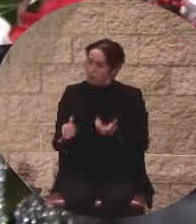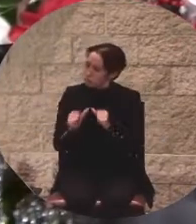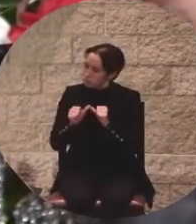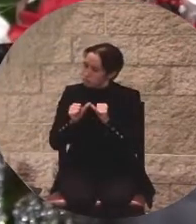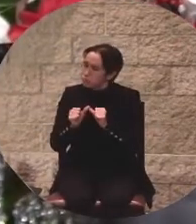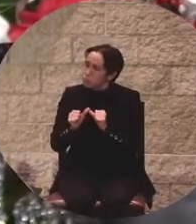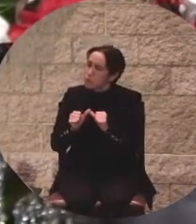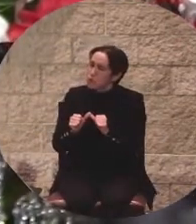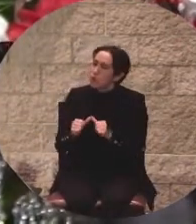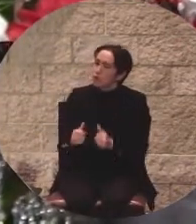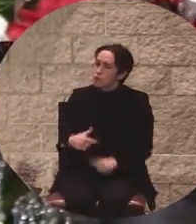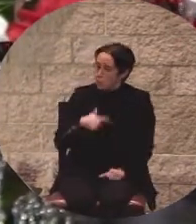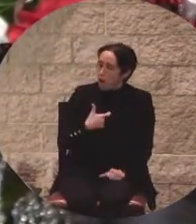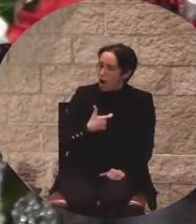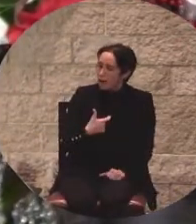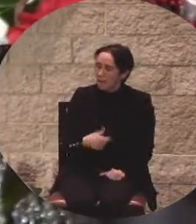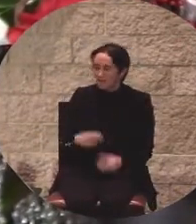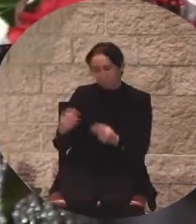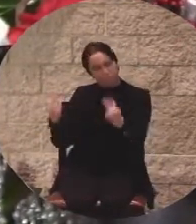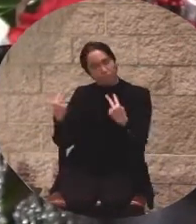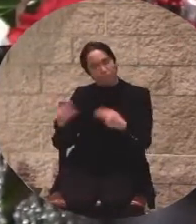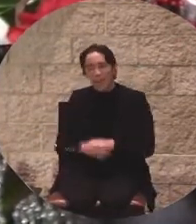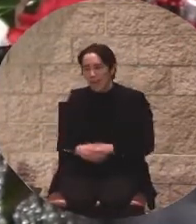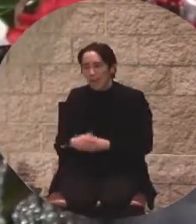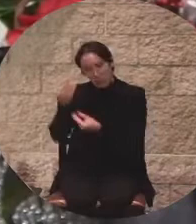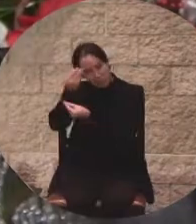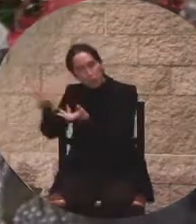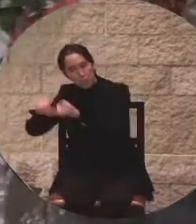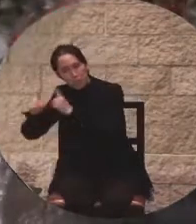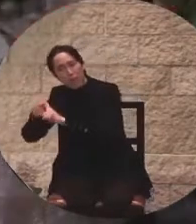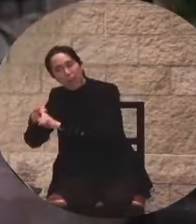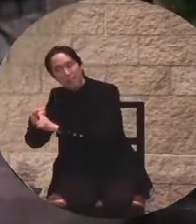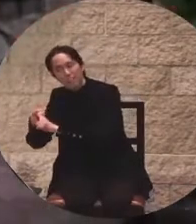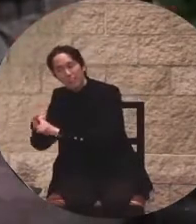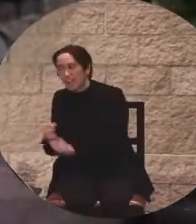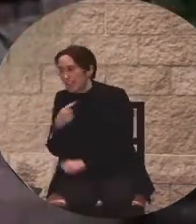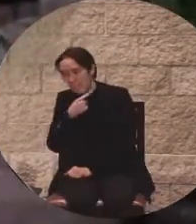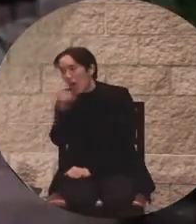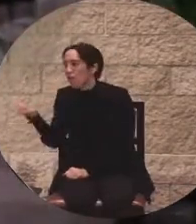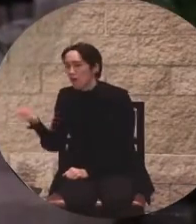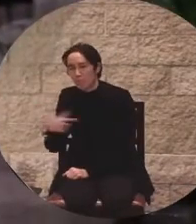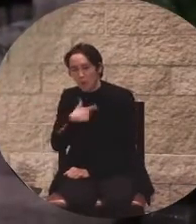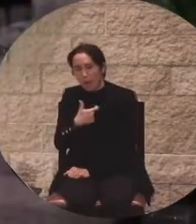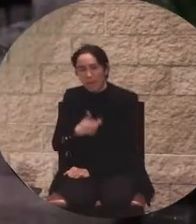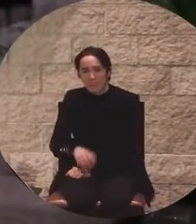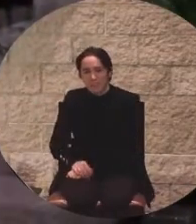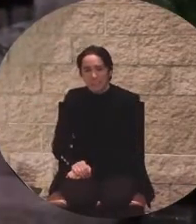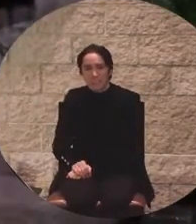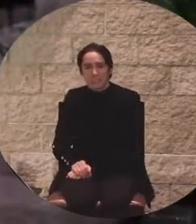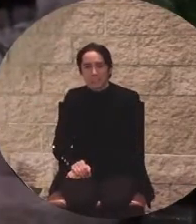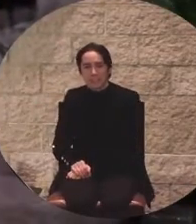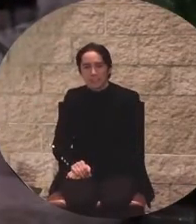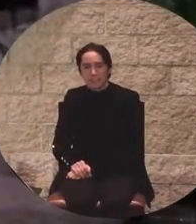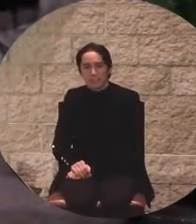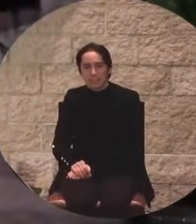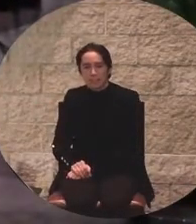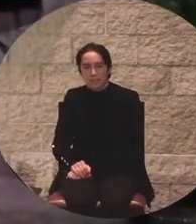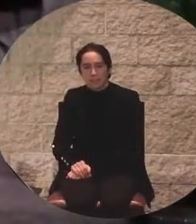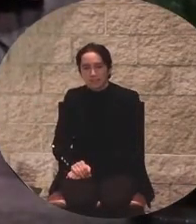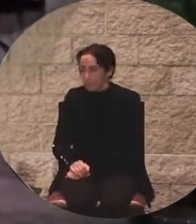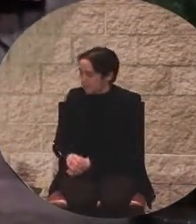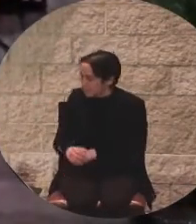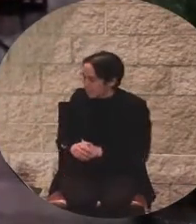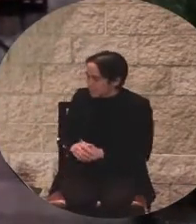friends, bring them in, right? See you guys later. Happy Christmas. It's great to be back here at Unity. Tune in on December